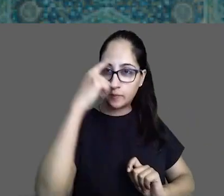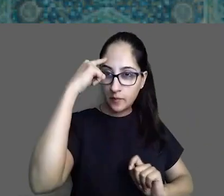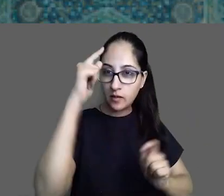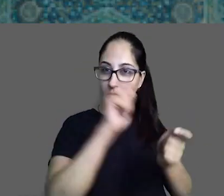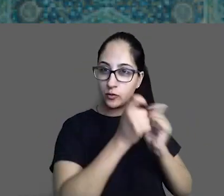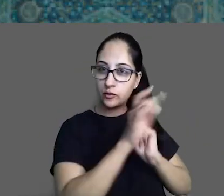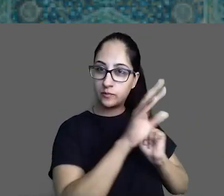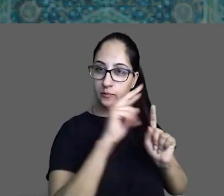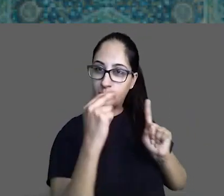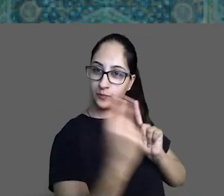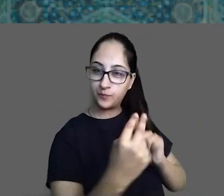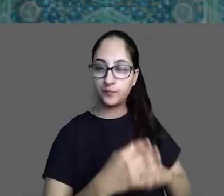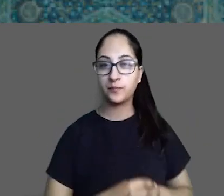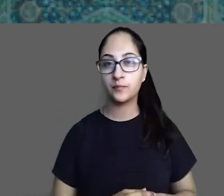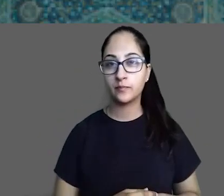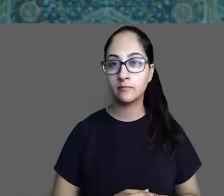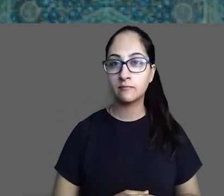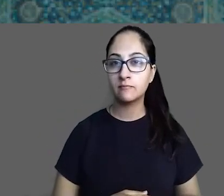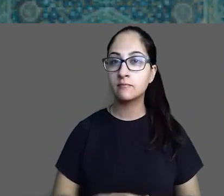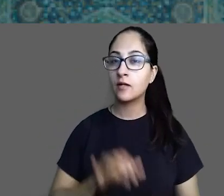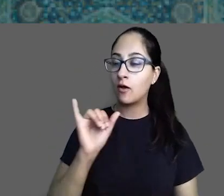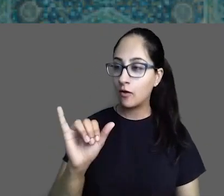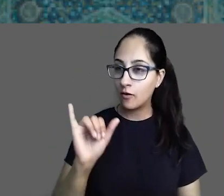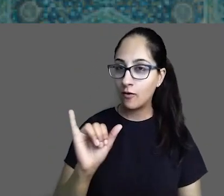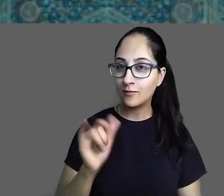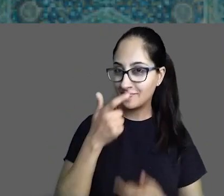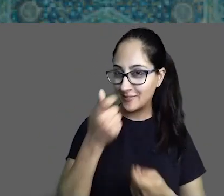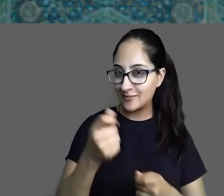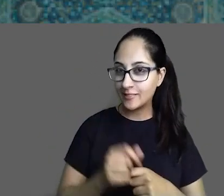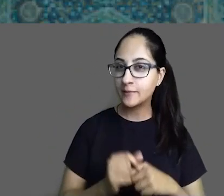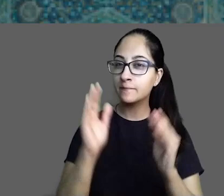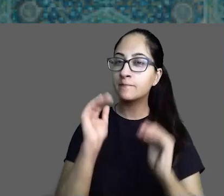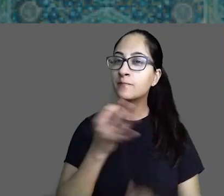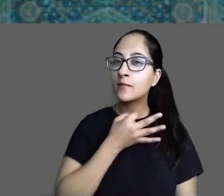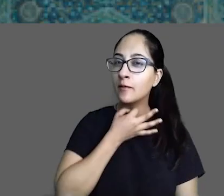learned along the way. That is the longest question